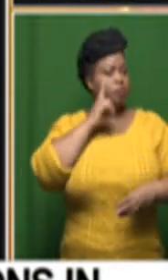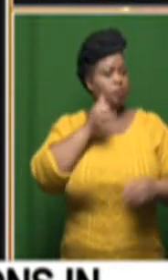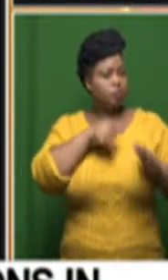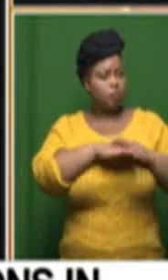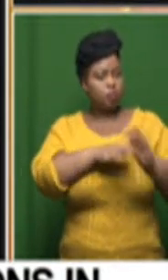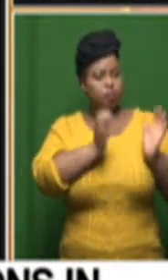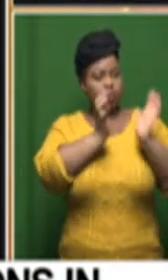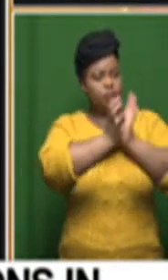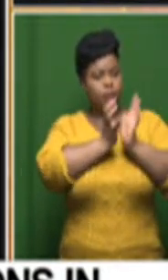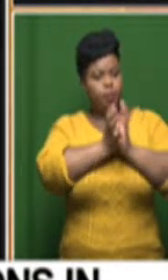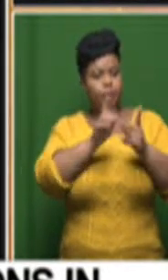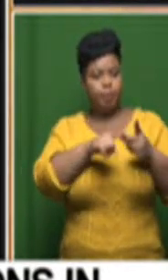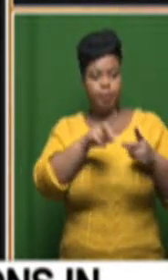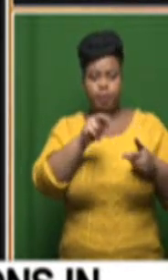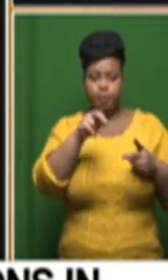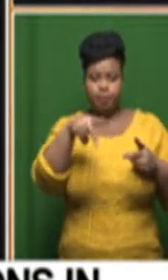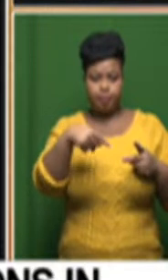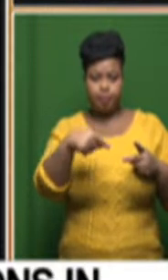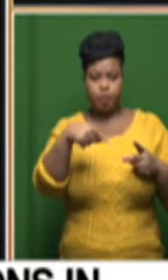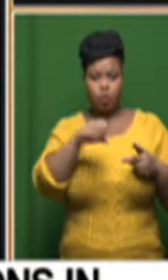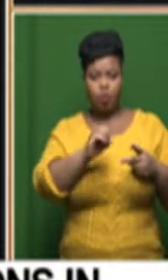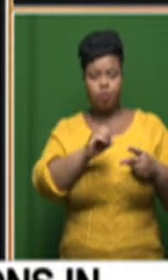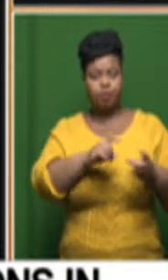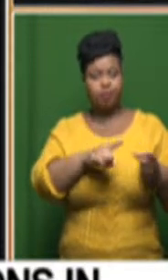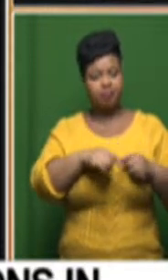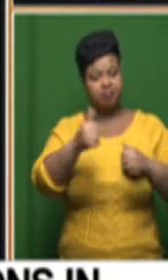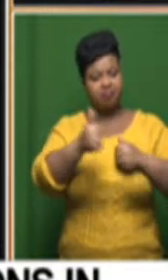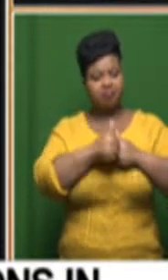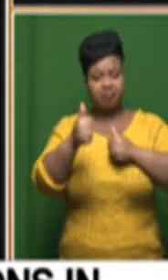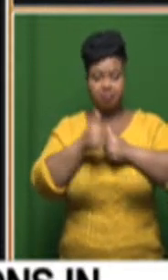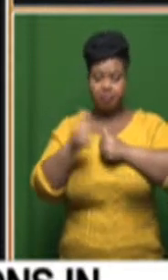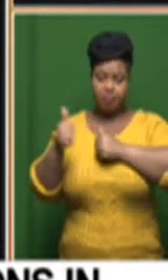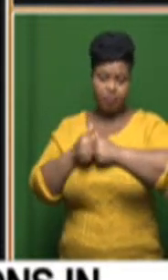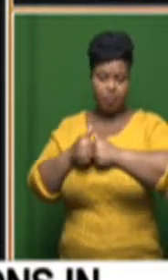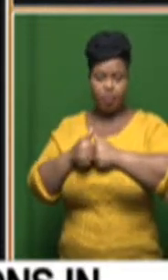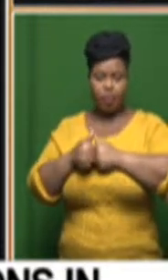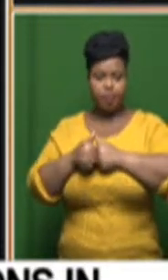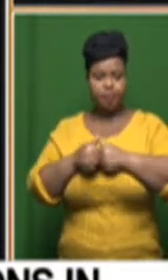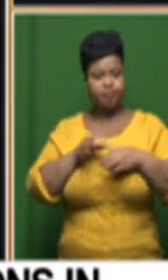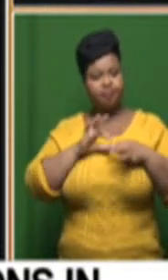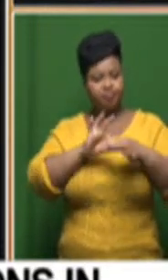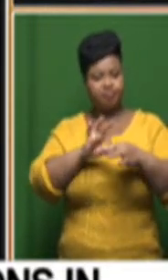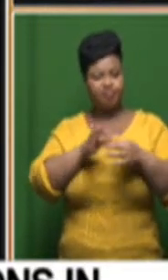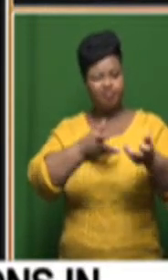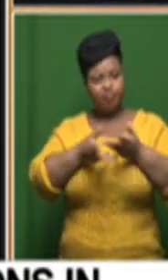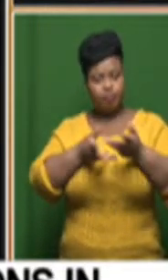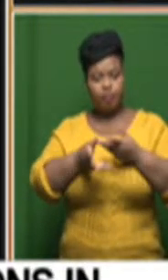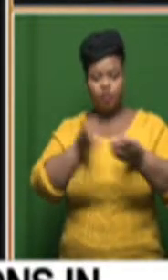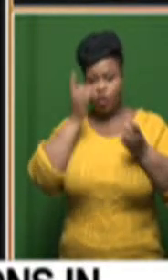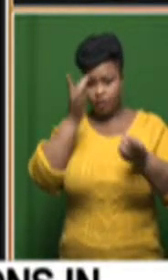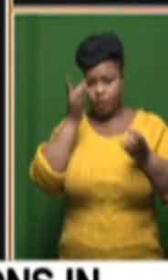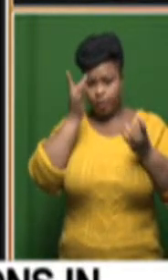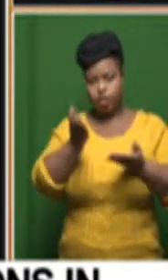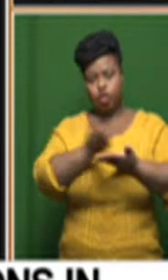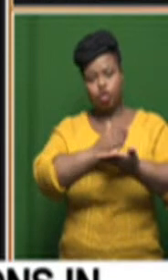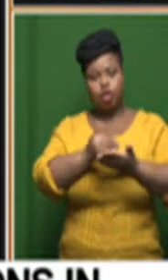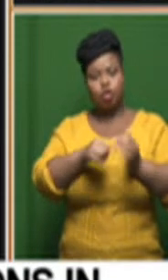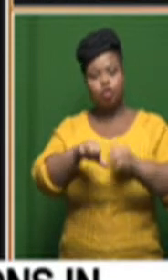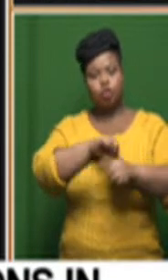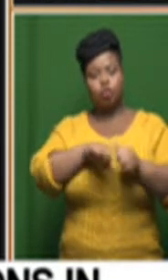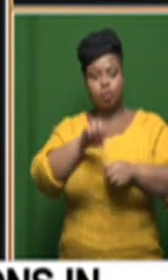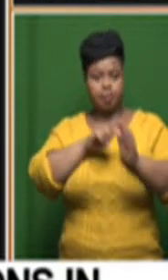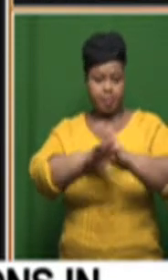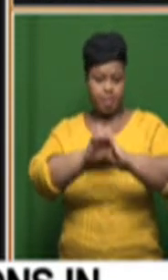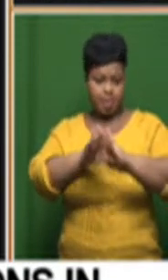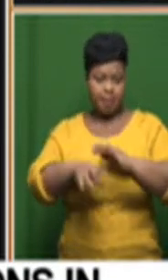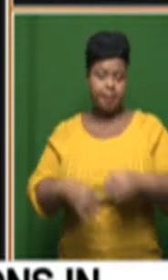our NPO engagements, our stakeholder engagements, and it's for information sharing on social